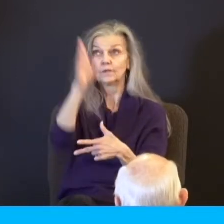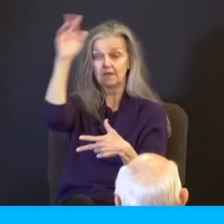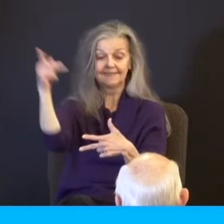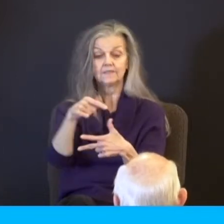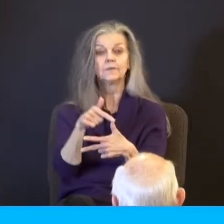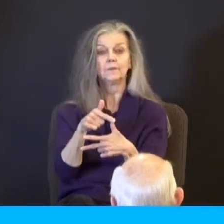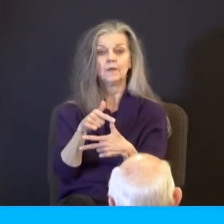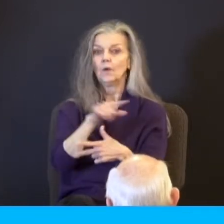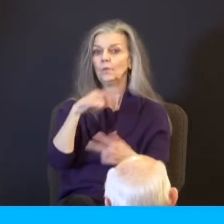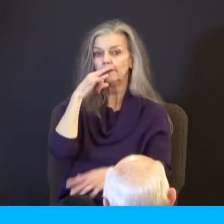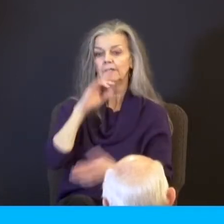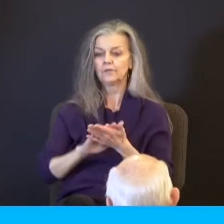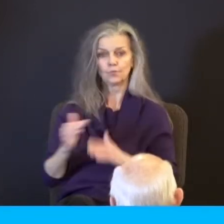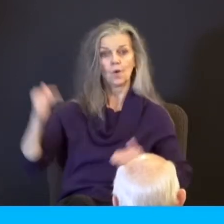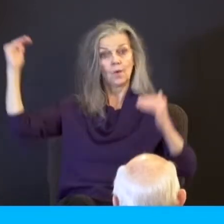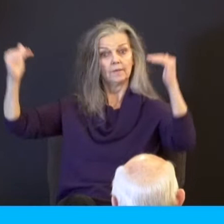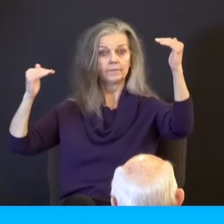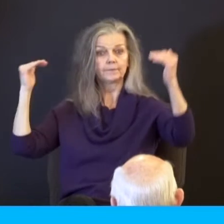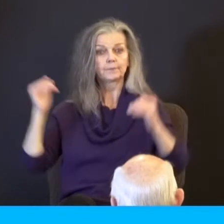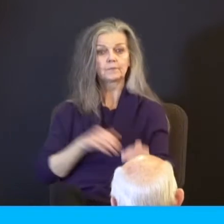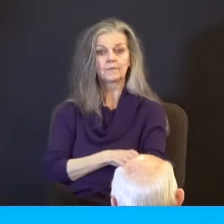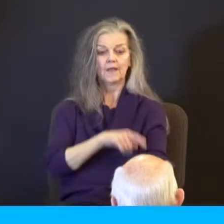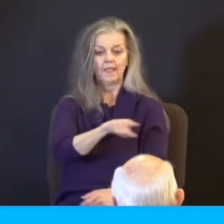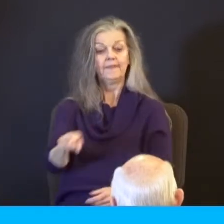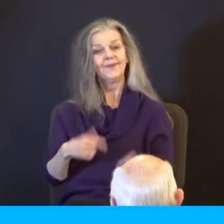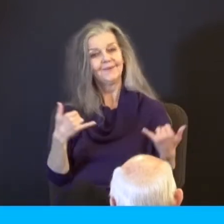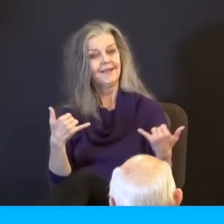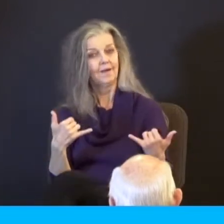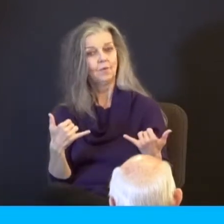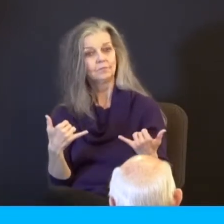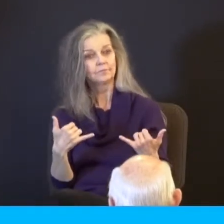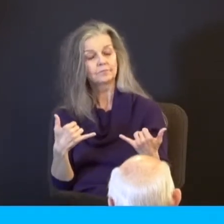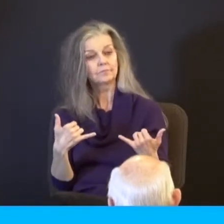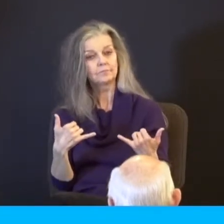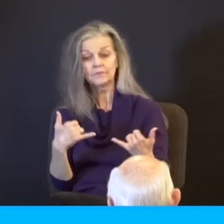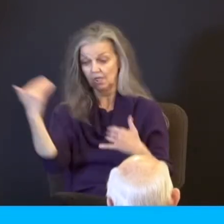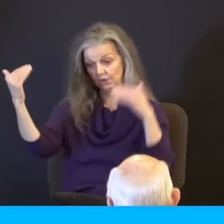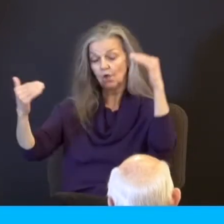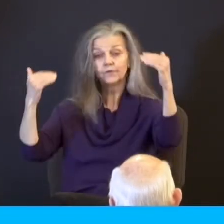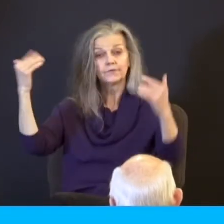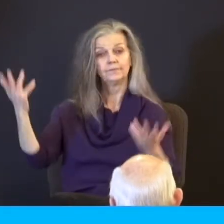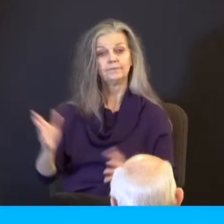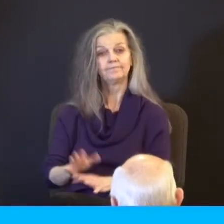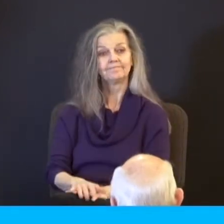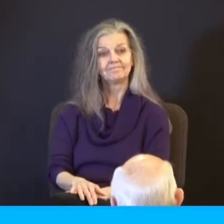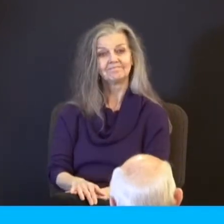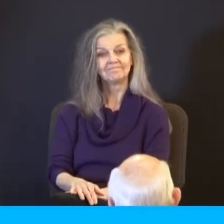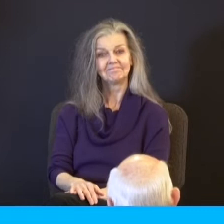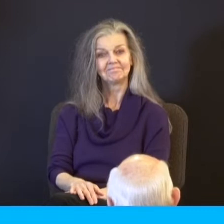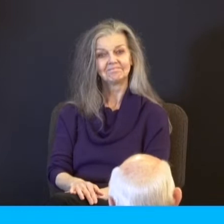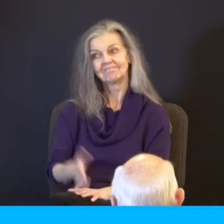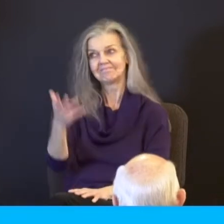When your kids become adults, they are now adults. That's how I got it.